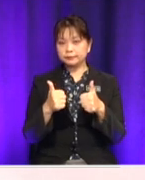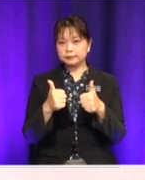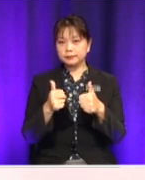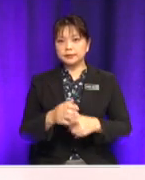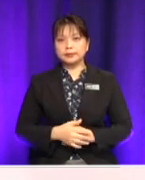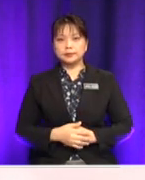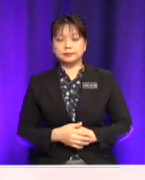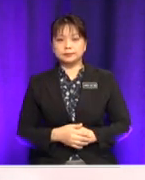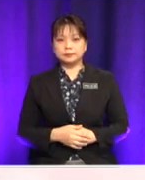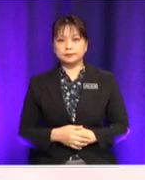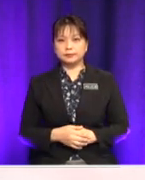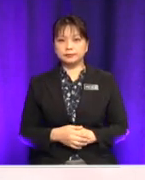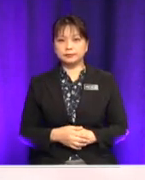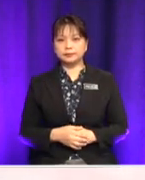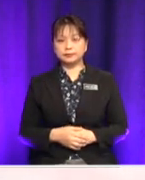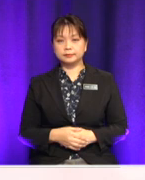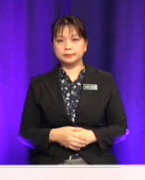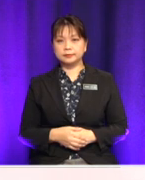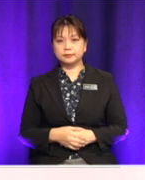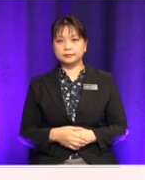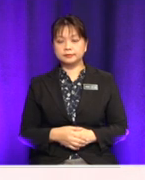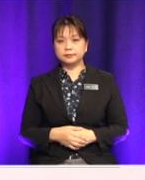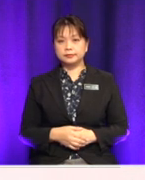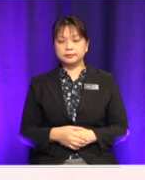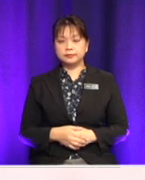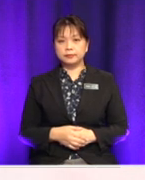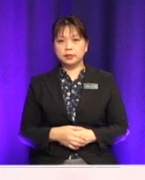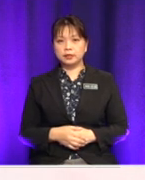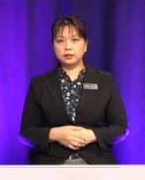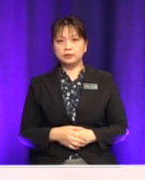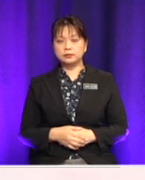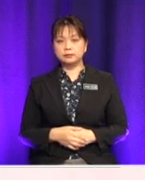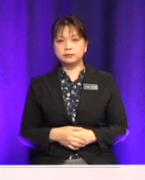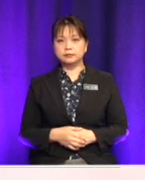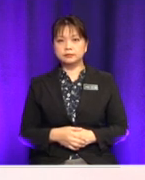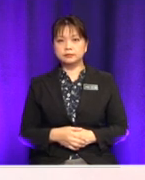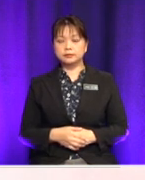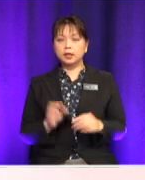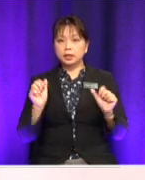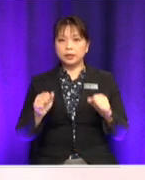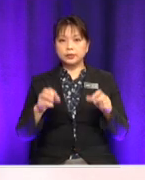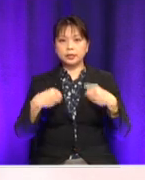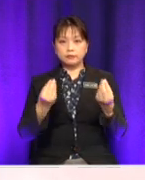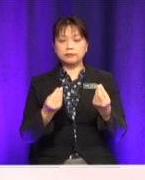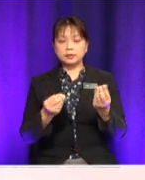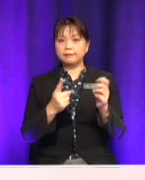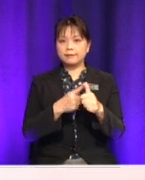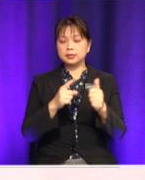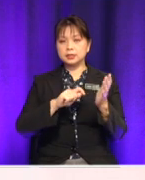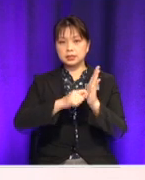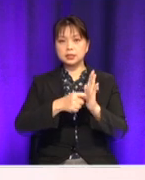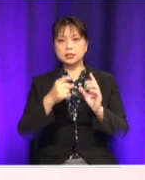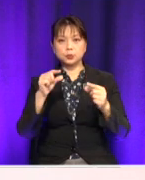okay. All right, come. I love the energy. Now, can you please give me the keywords for the first question? But,